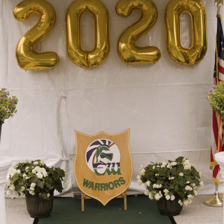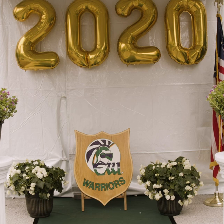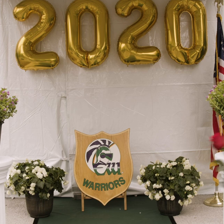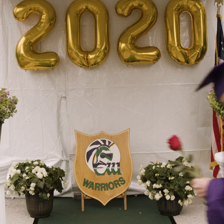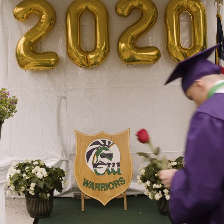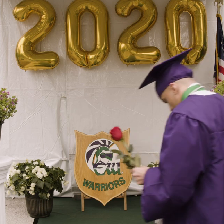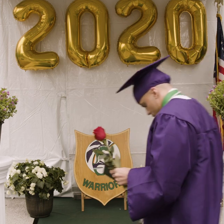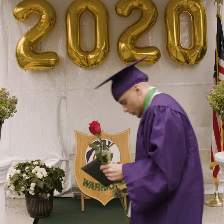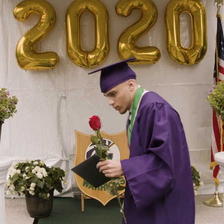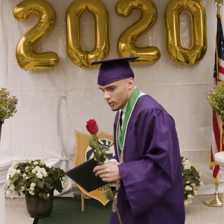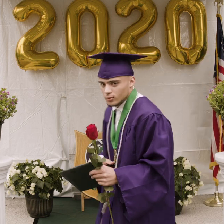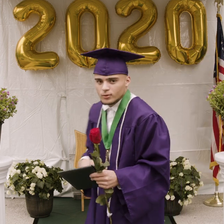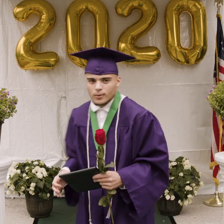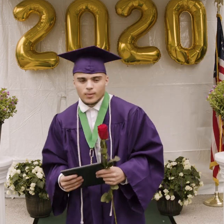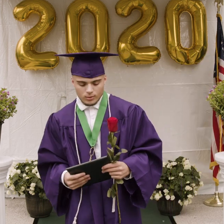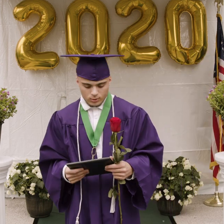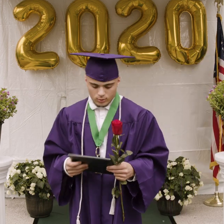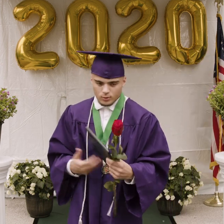Elijah Patrick Thomas.